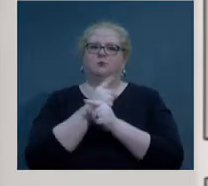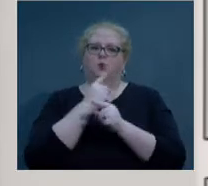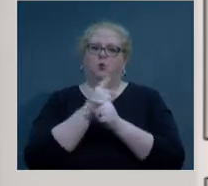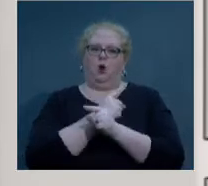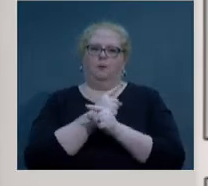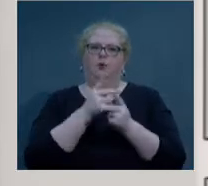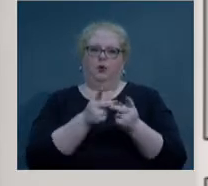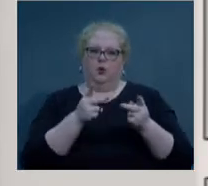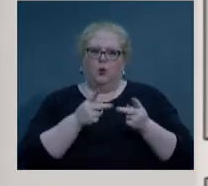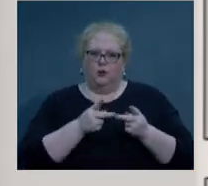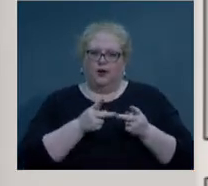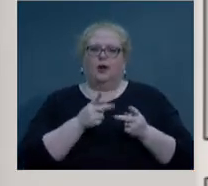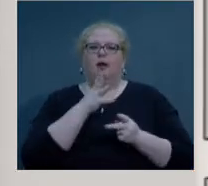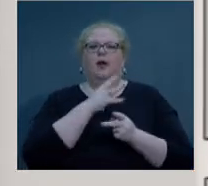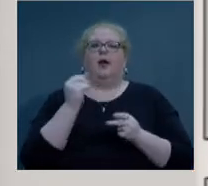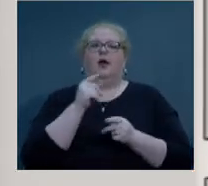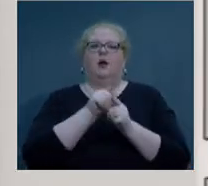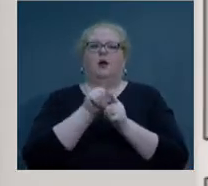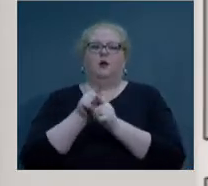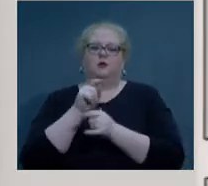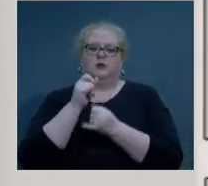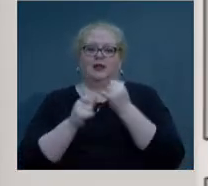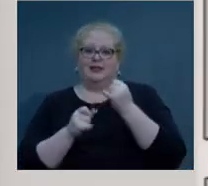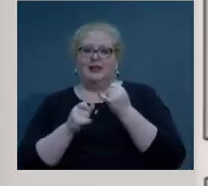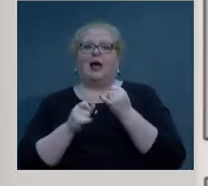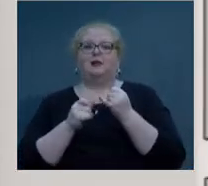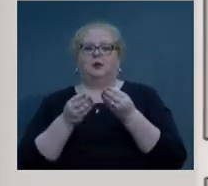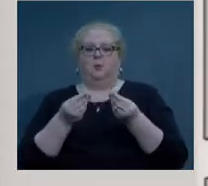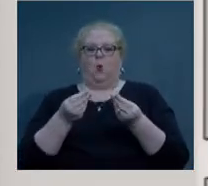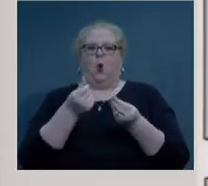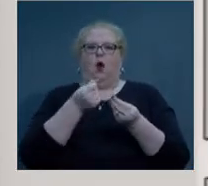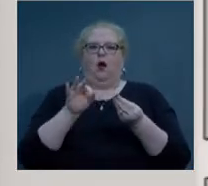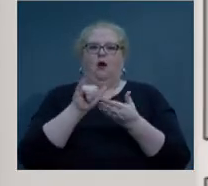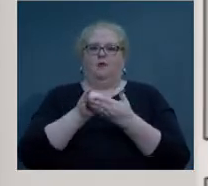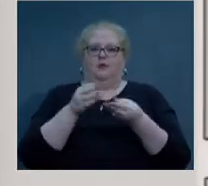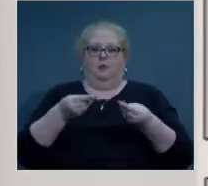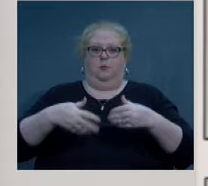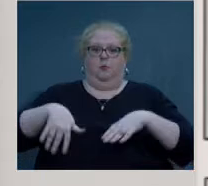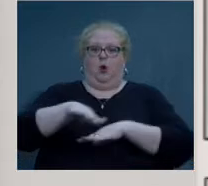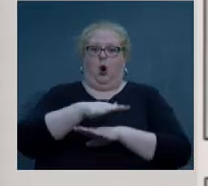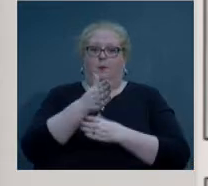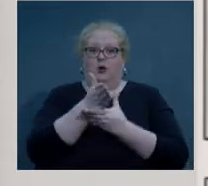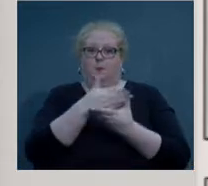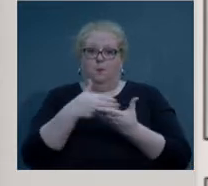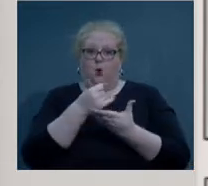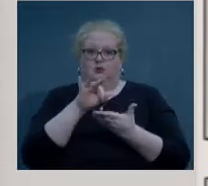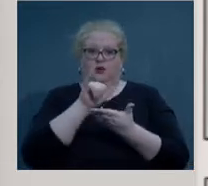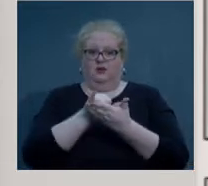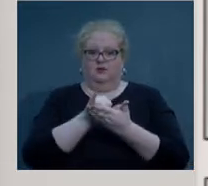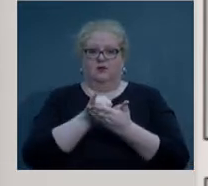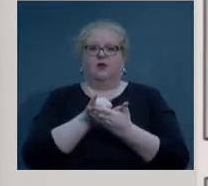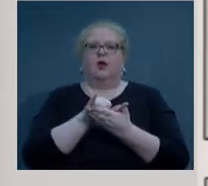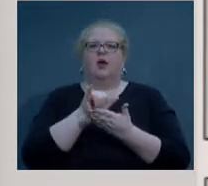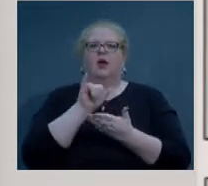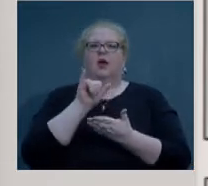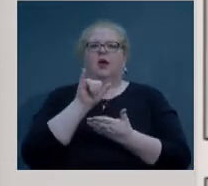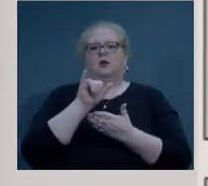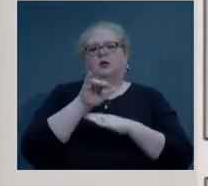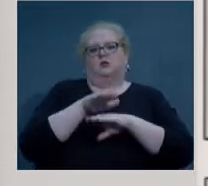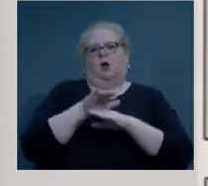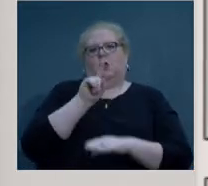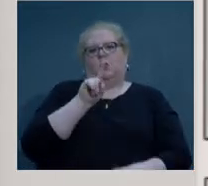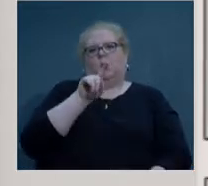well. Lastly, there's a portion of the property that would be on tract 2, which is within the 100-year